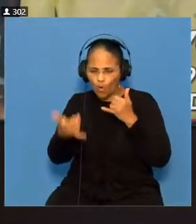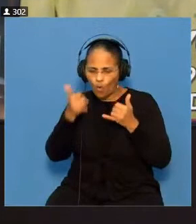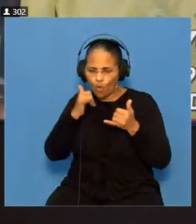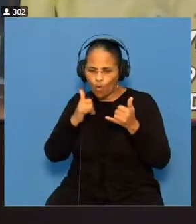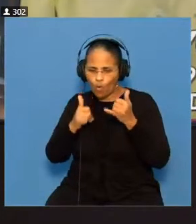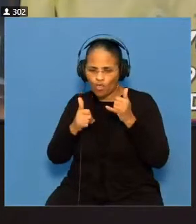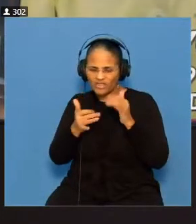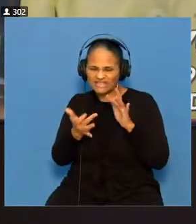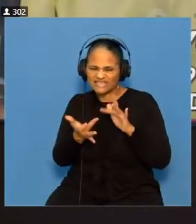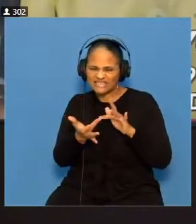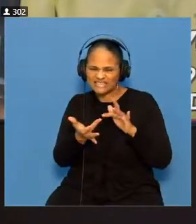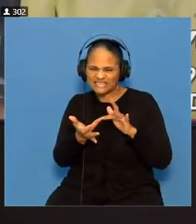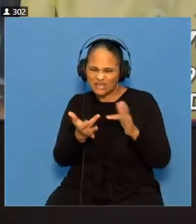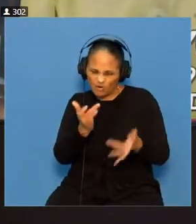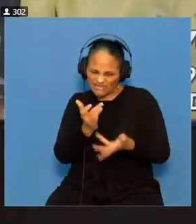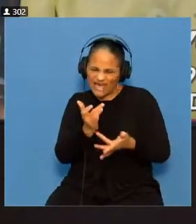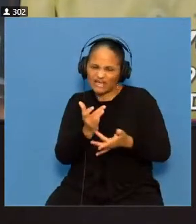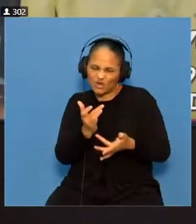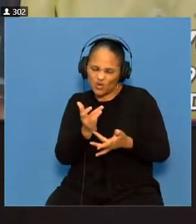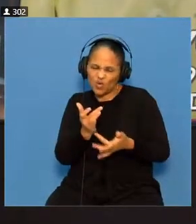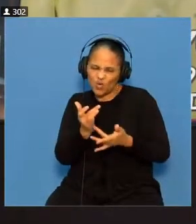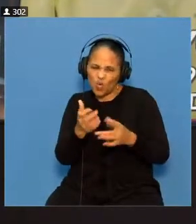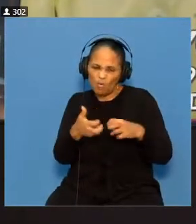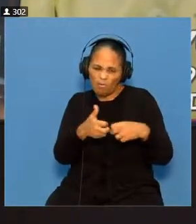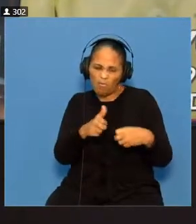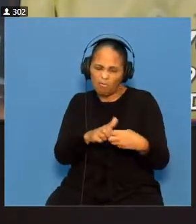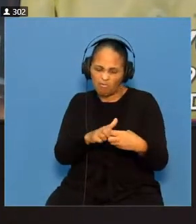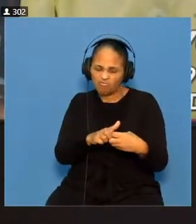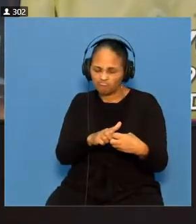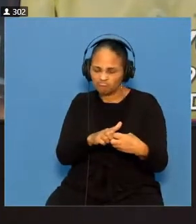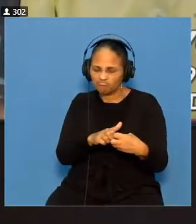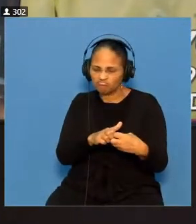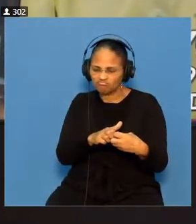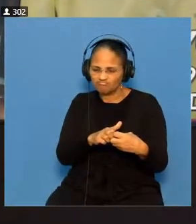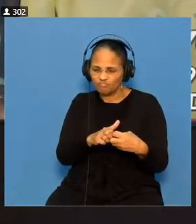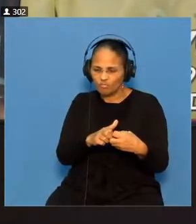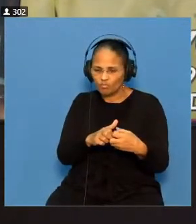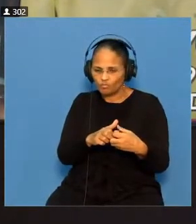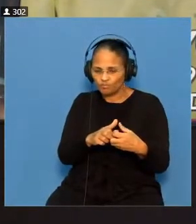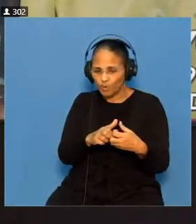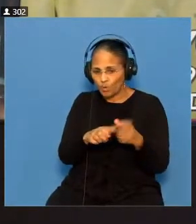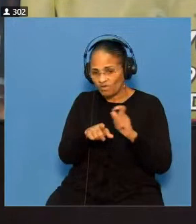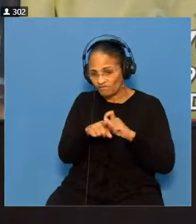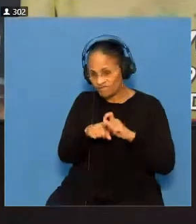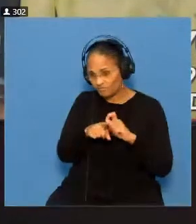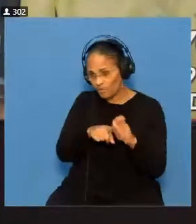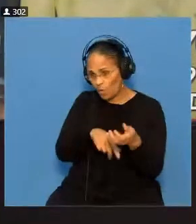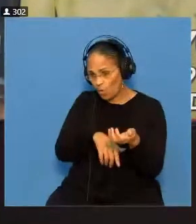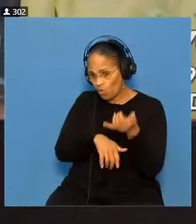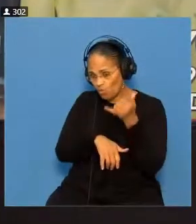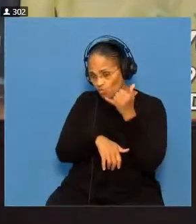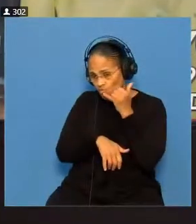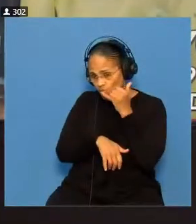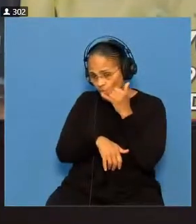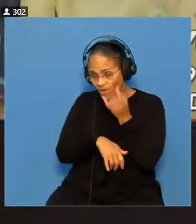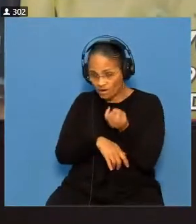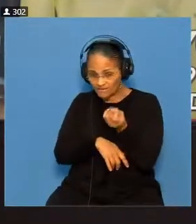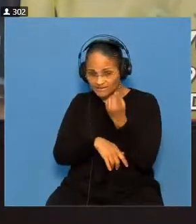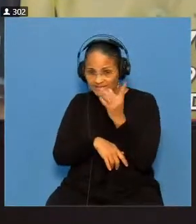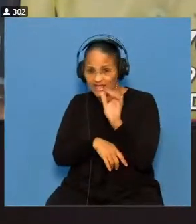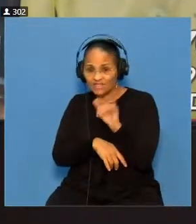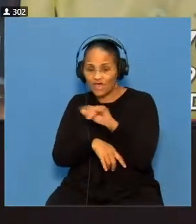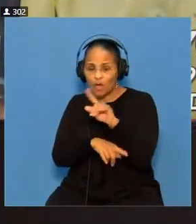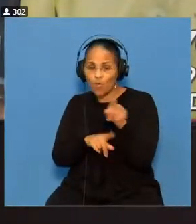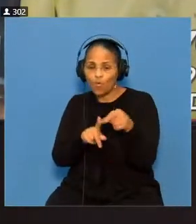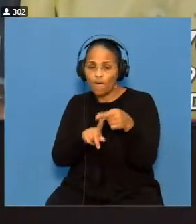is a technical issue that we're trying to resolve with respect to the phone system, because unfortunately we understand that